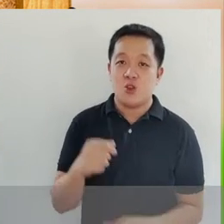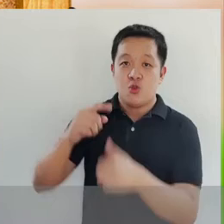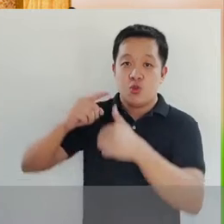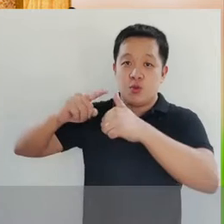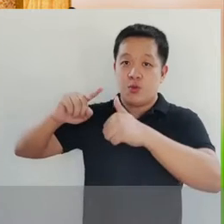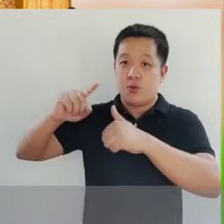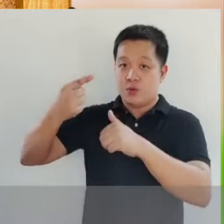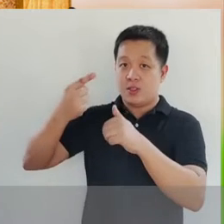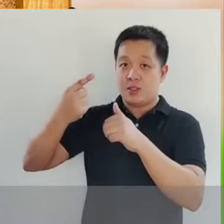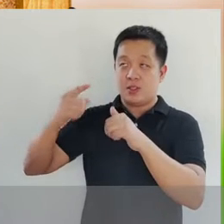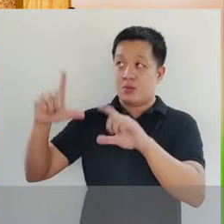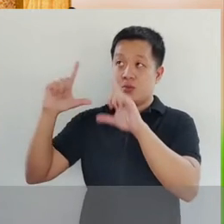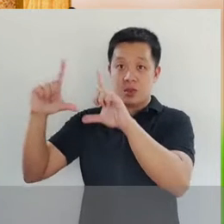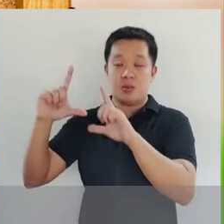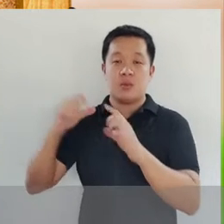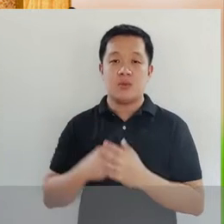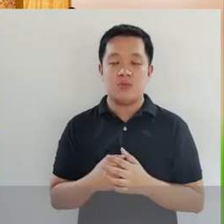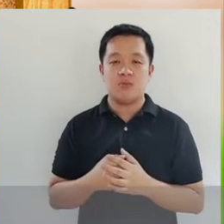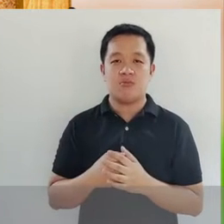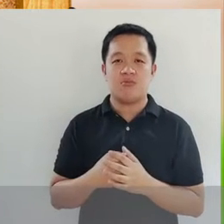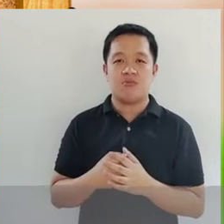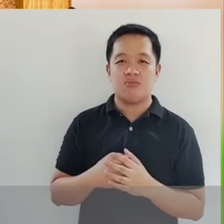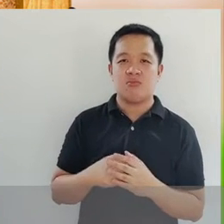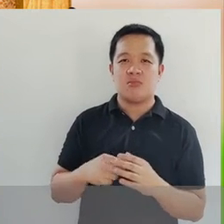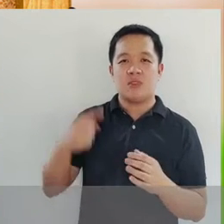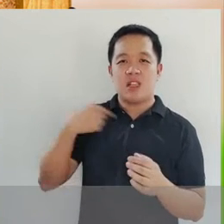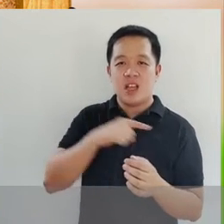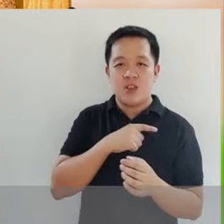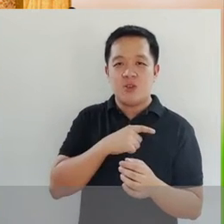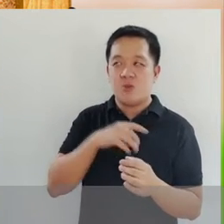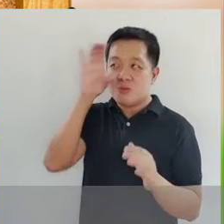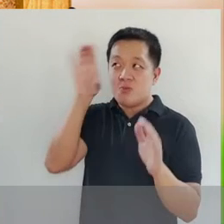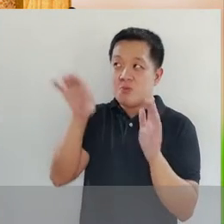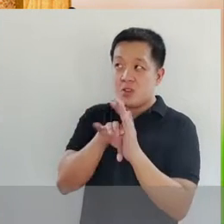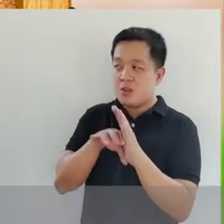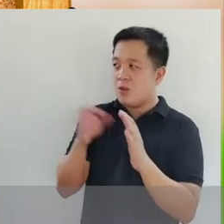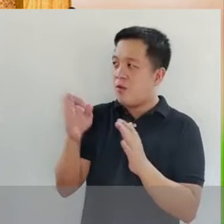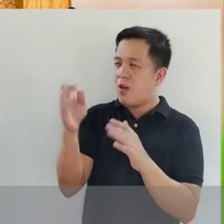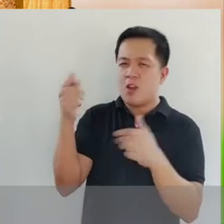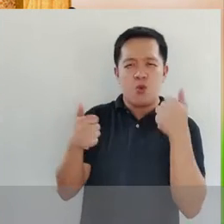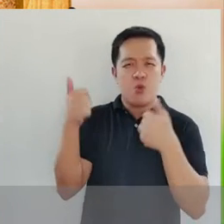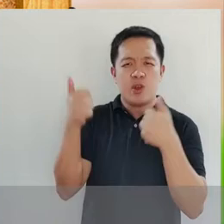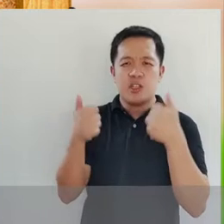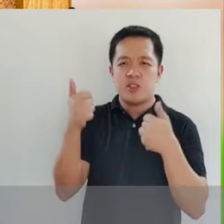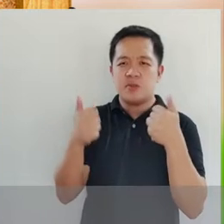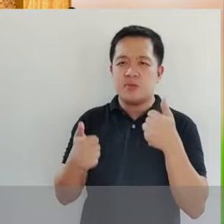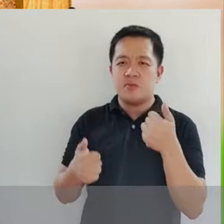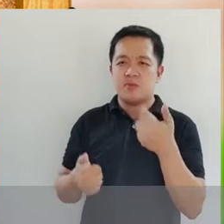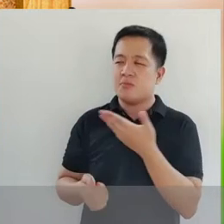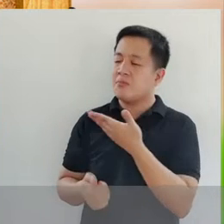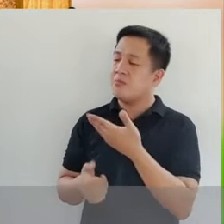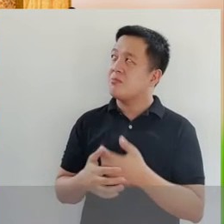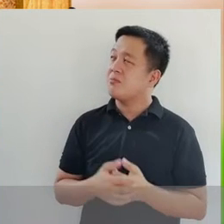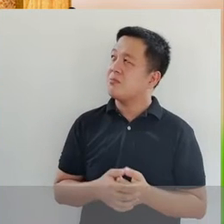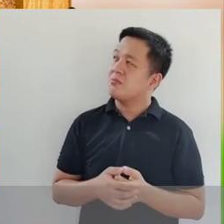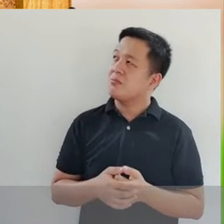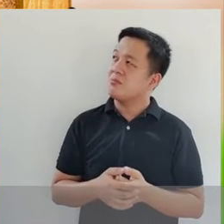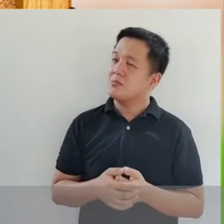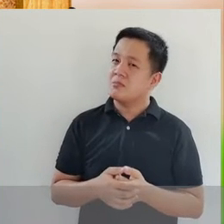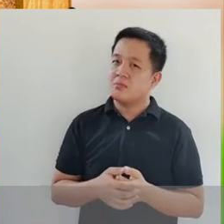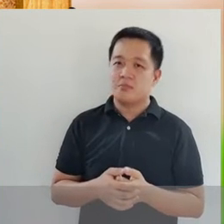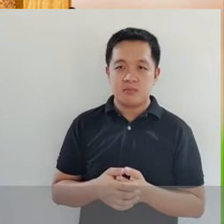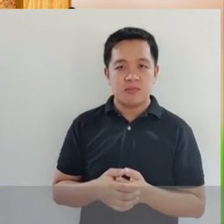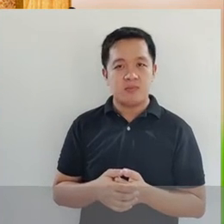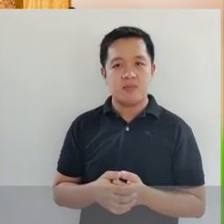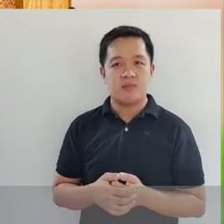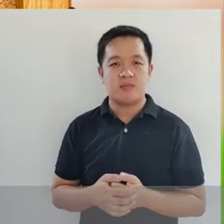In the first frame, we need the picture of a fish. Which of these pictures